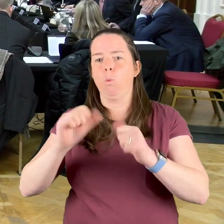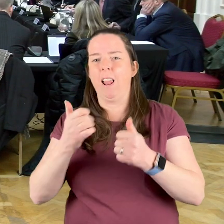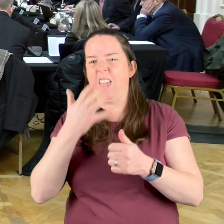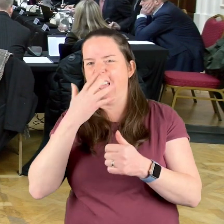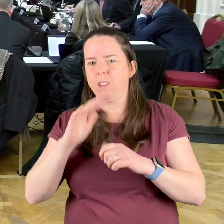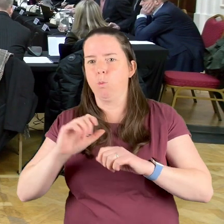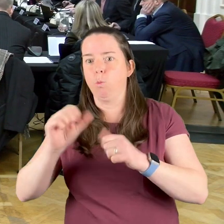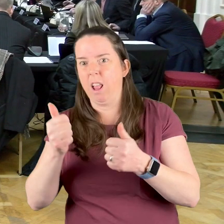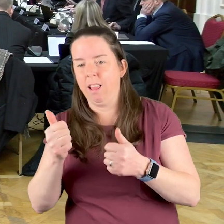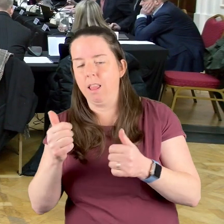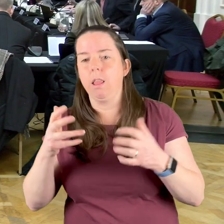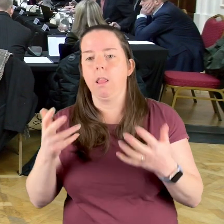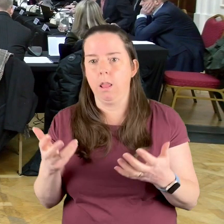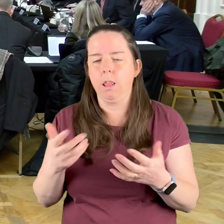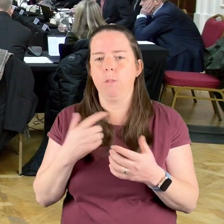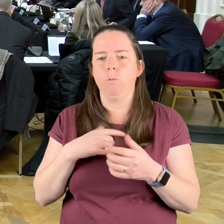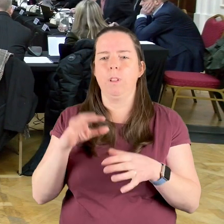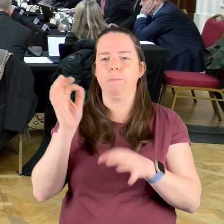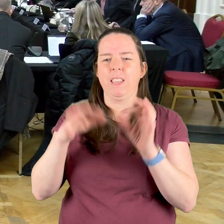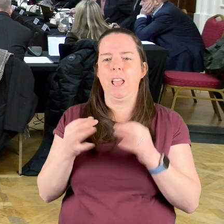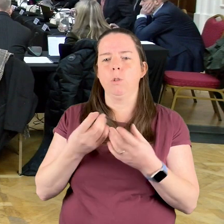pick some metrics and